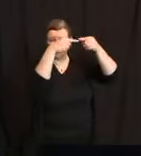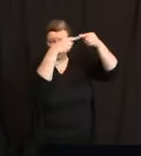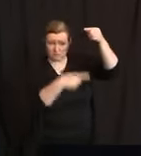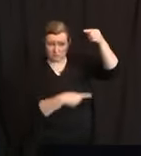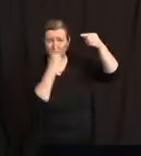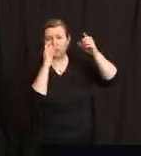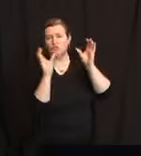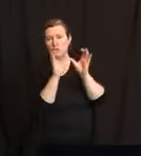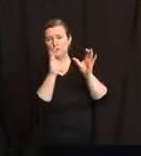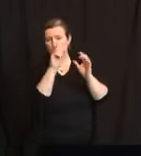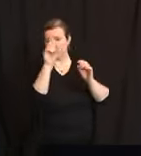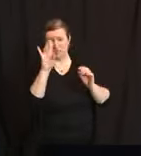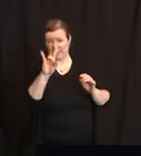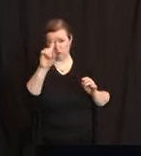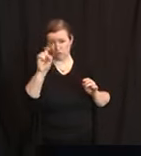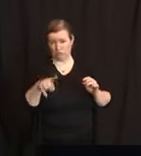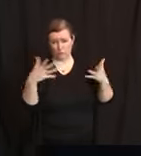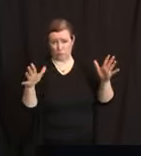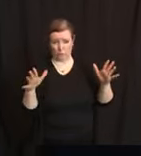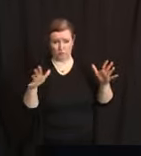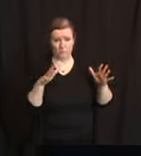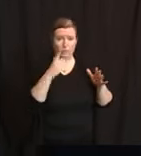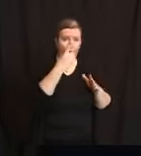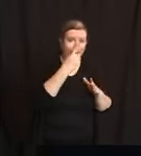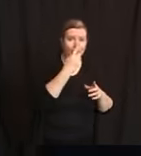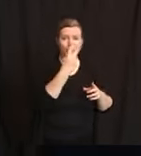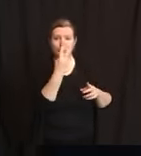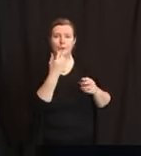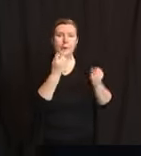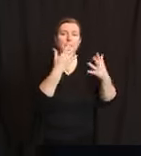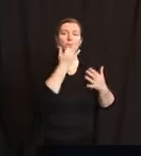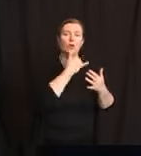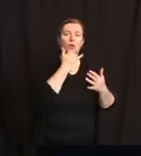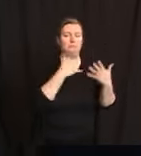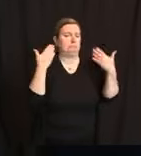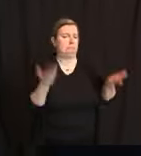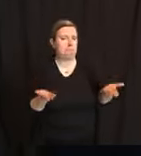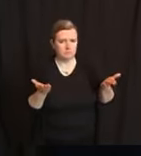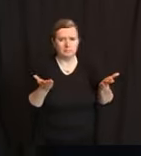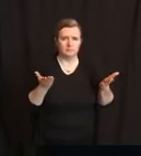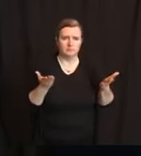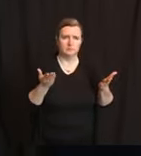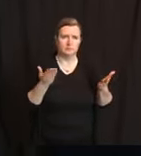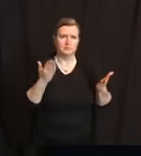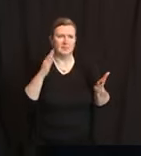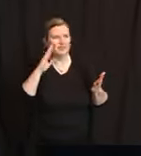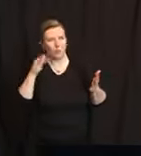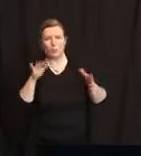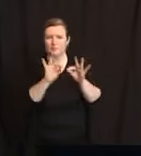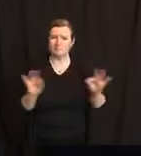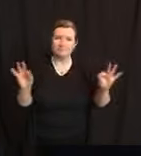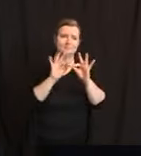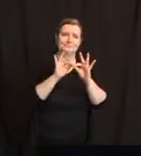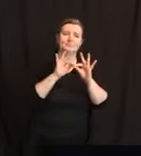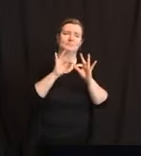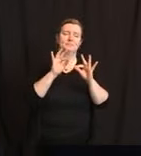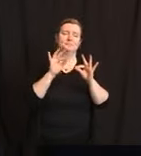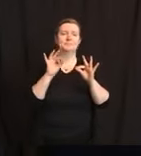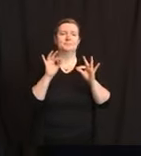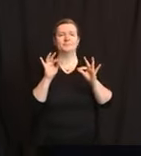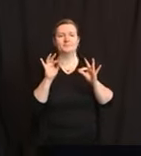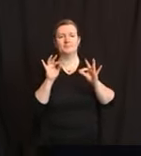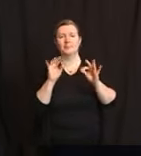back to you with a specific answer after that. But yes, that will be fixed ongoing, but that does not take away the importance of somebody answering the certification